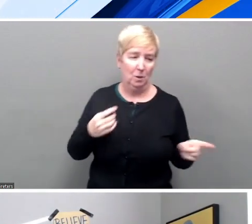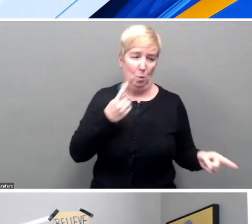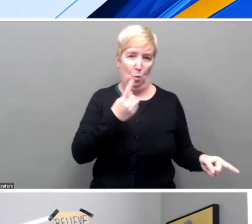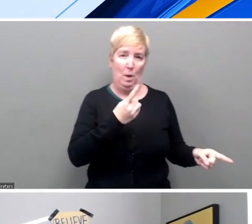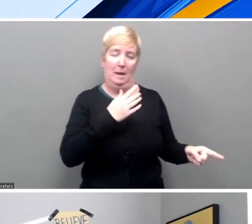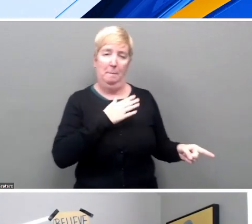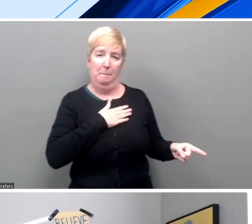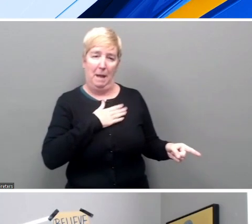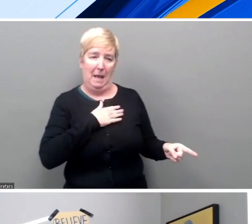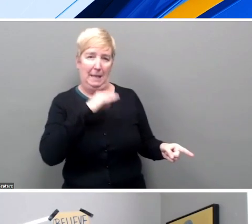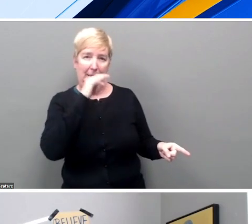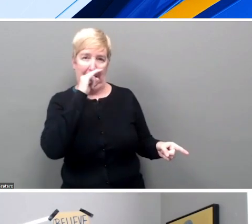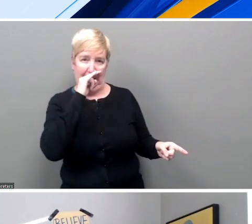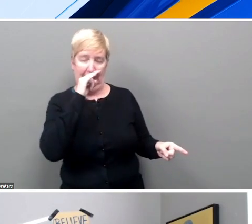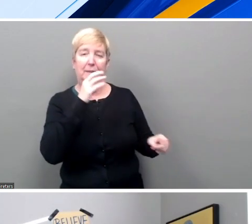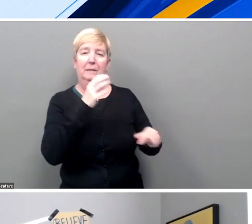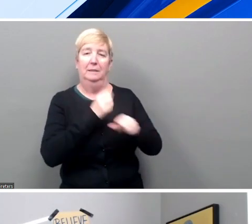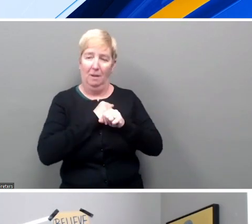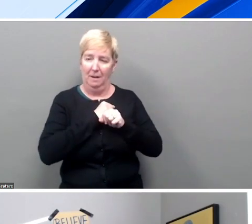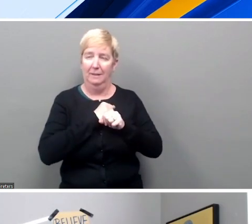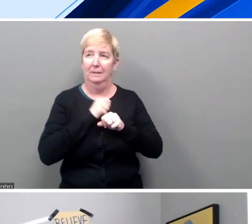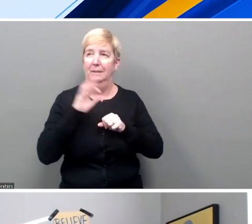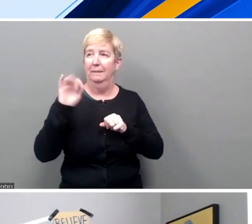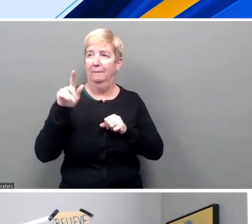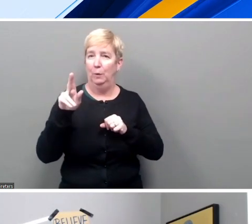got influenza B. Actually,